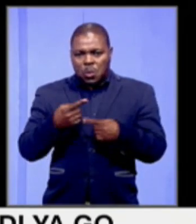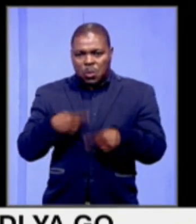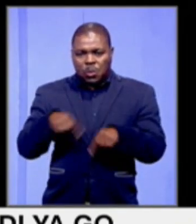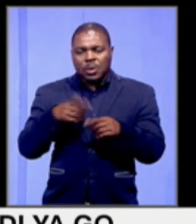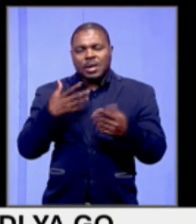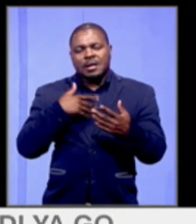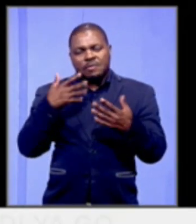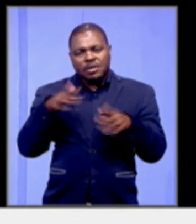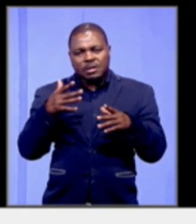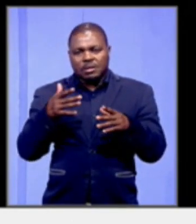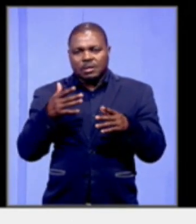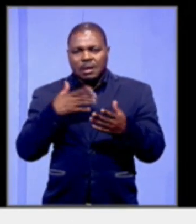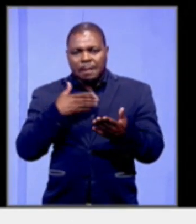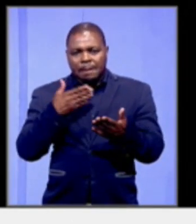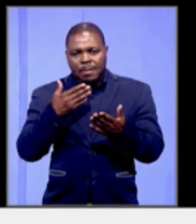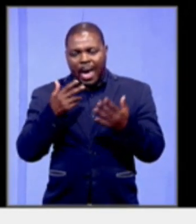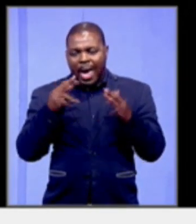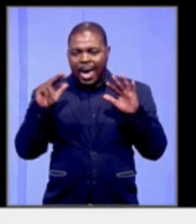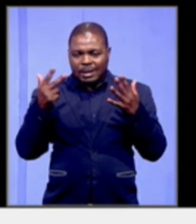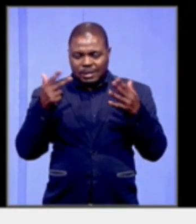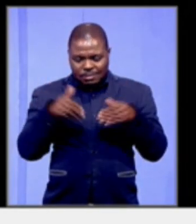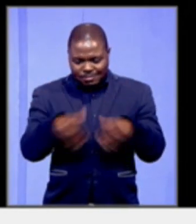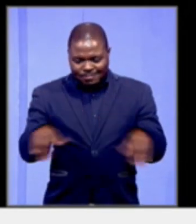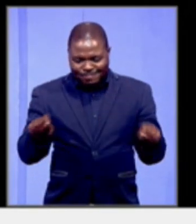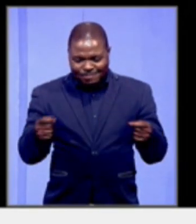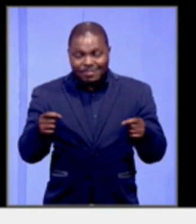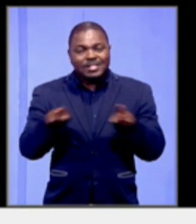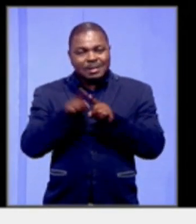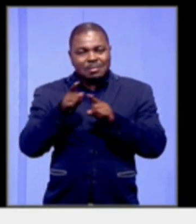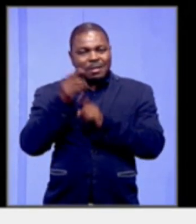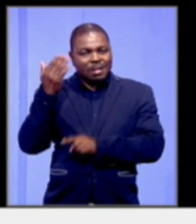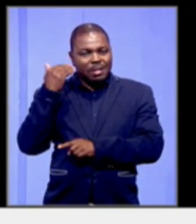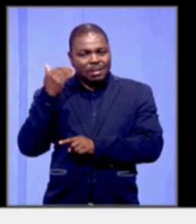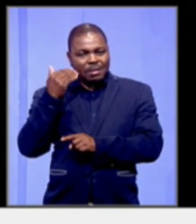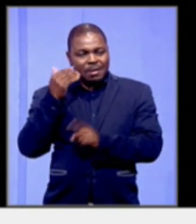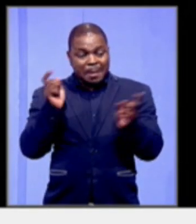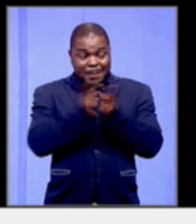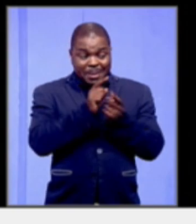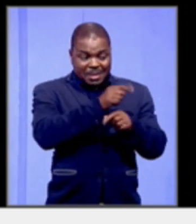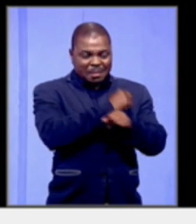that it was a block of 8 in our last game against Pirates.